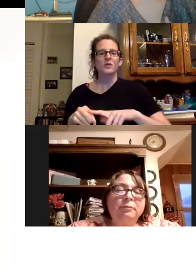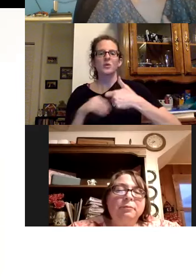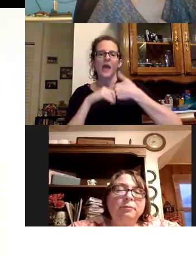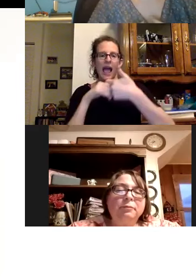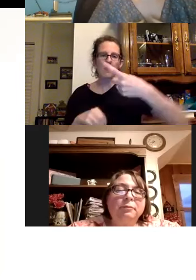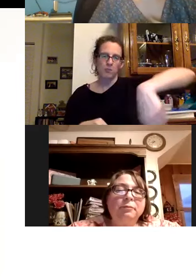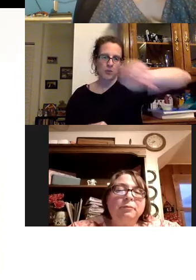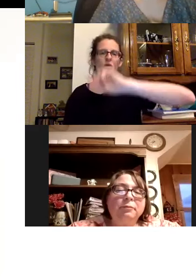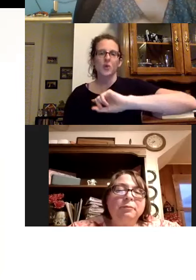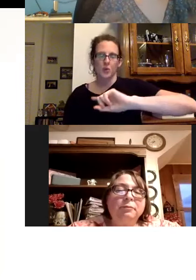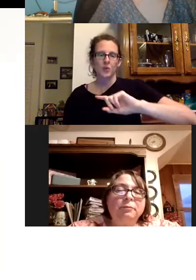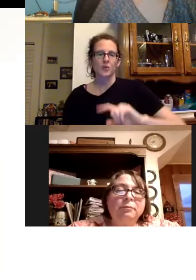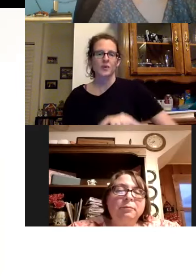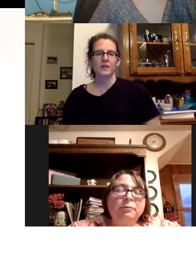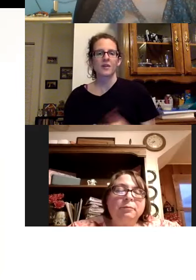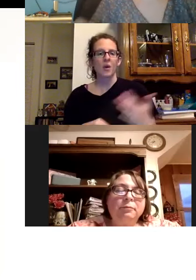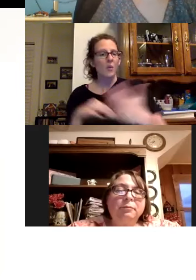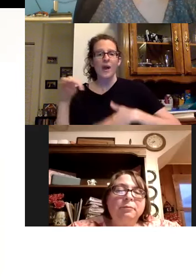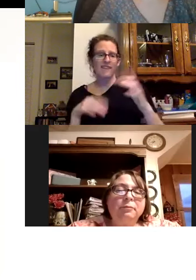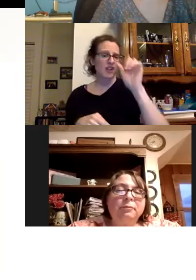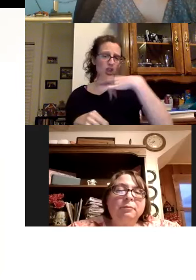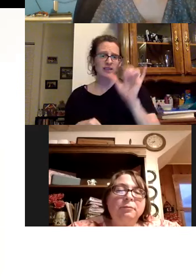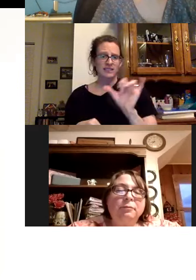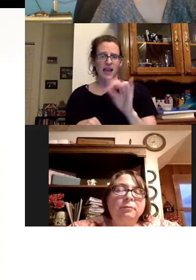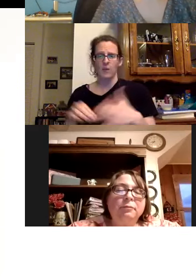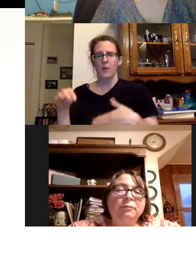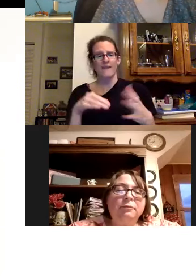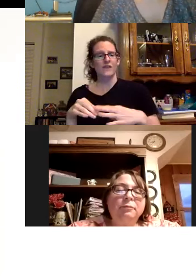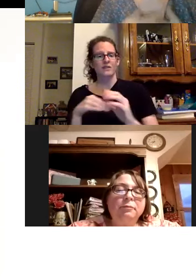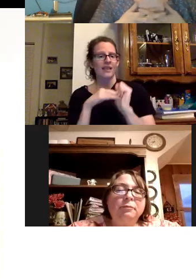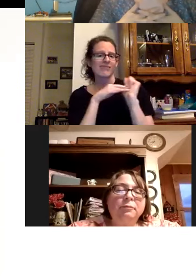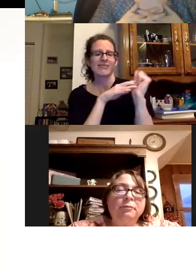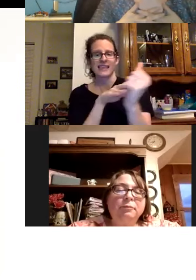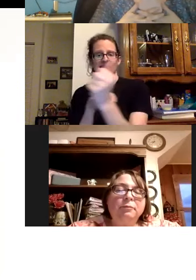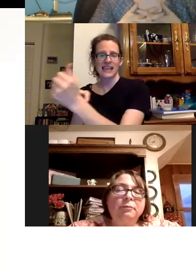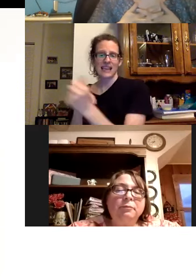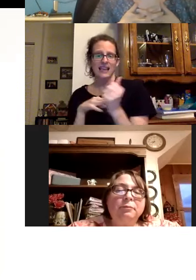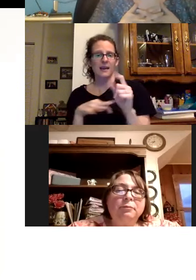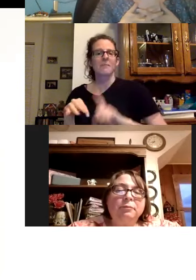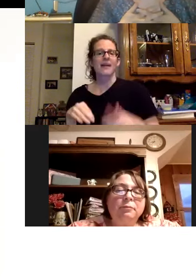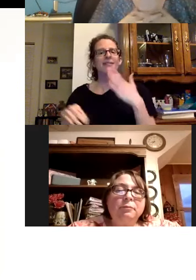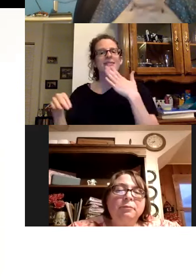journey, whatever that is, wherever it leads you. But please know that we're here